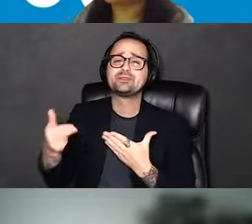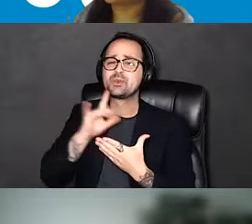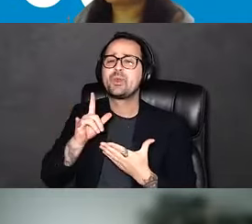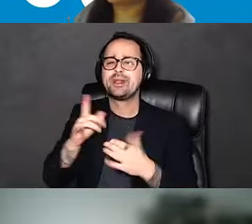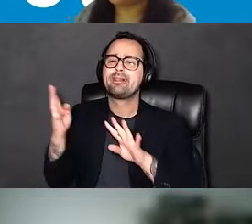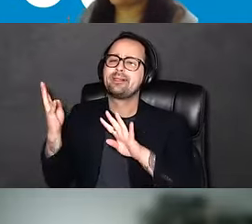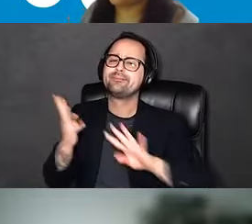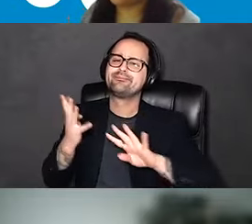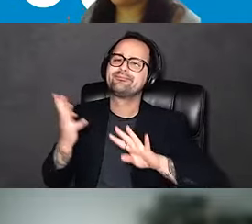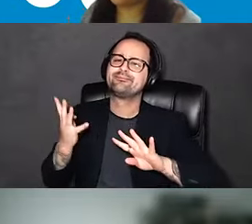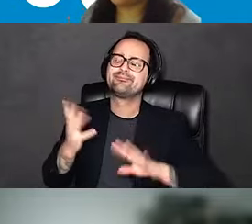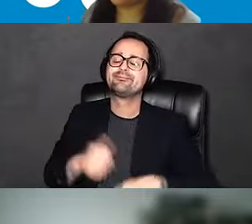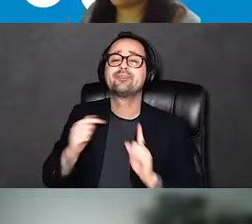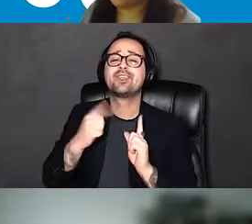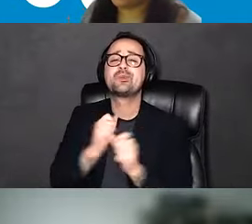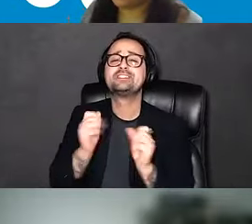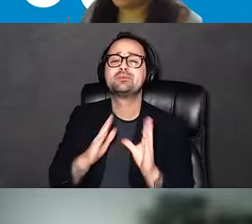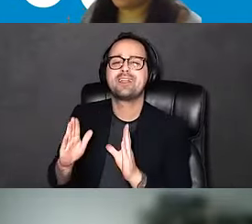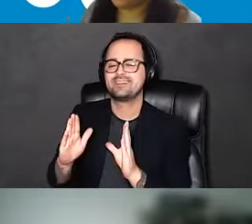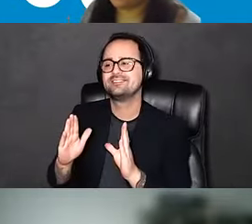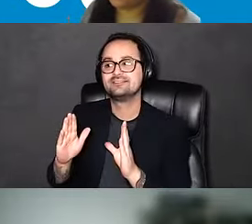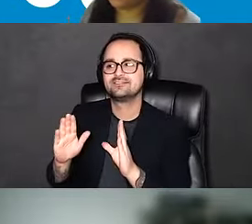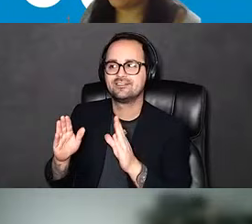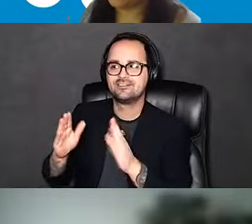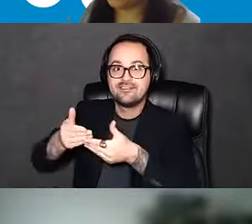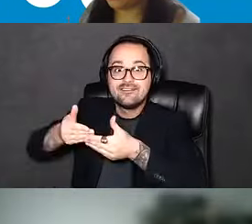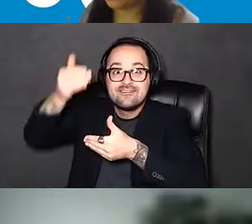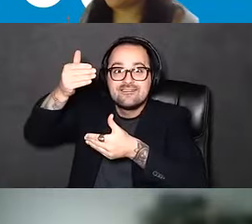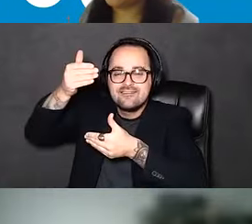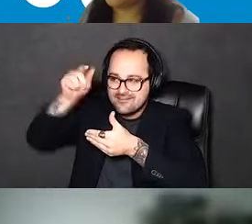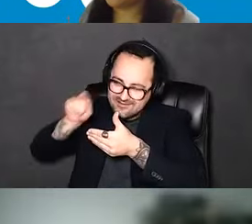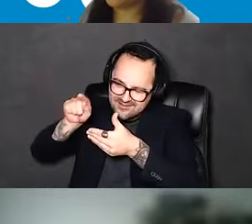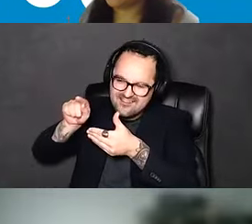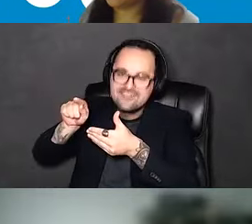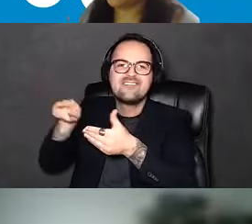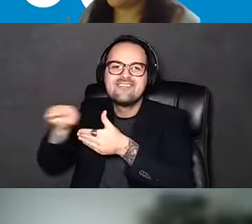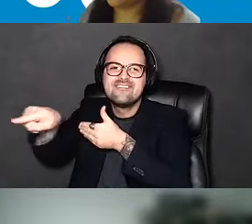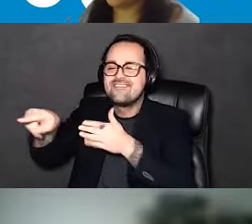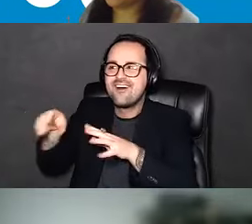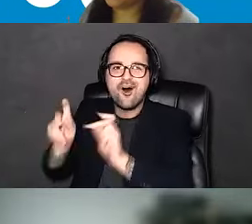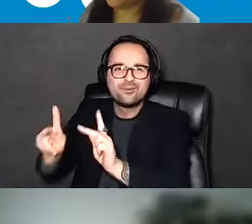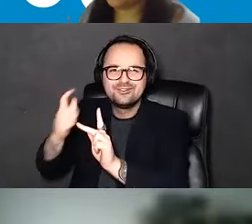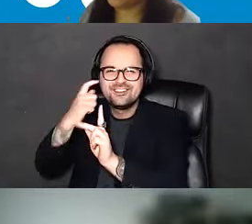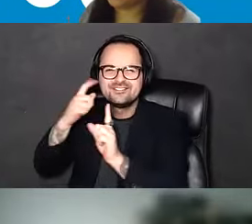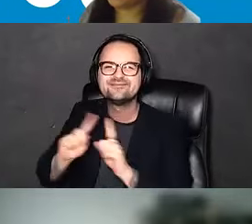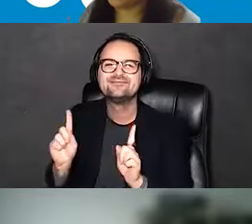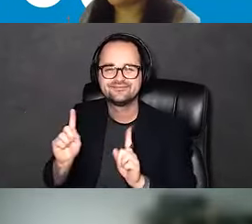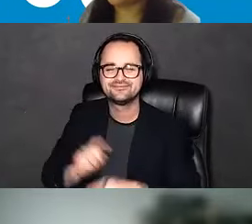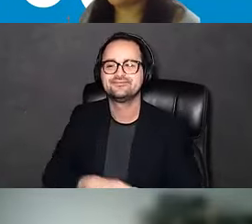this is sort of, the rescue plan sort of gives that opportunity to think differently, that's not always